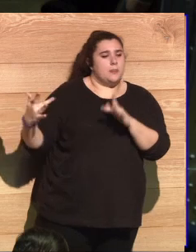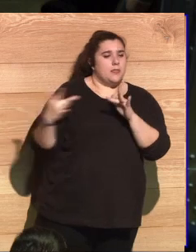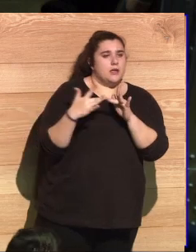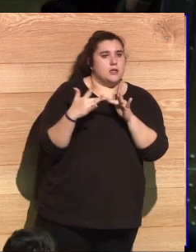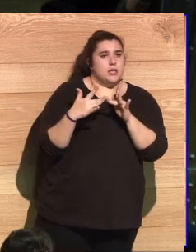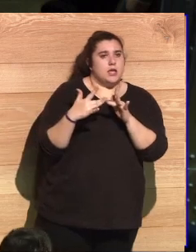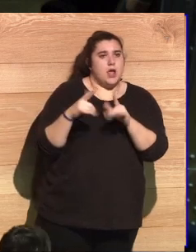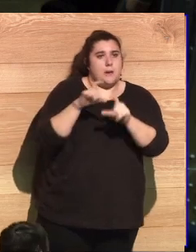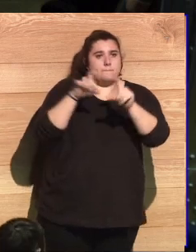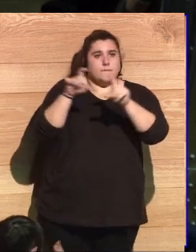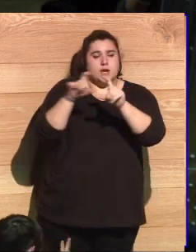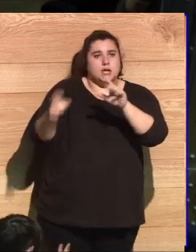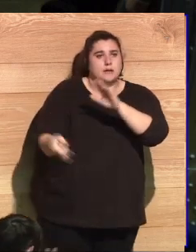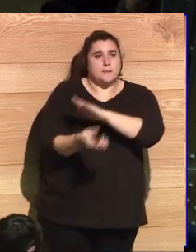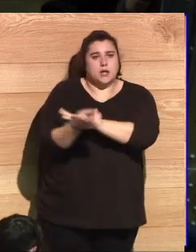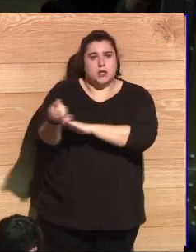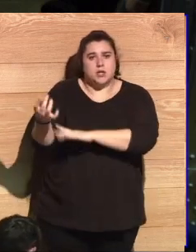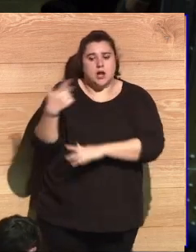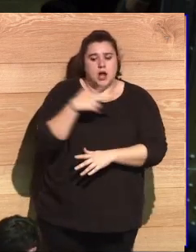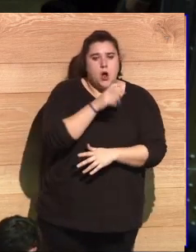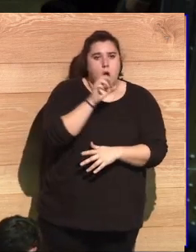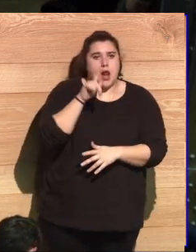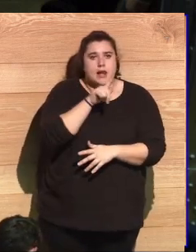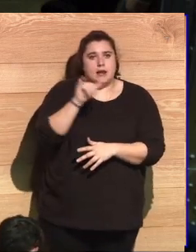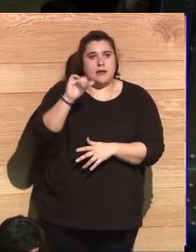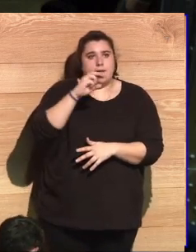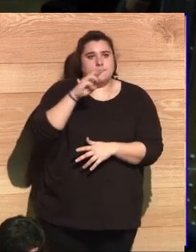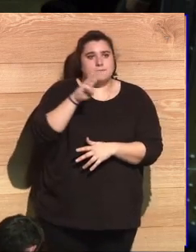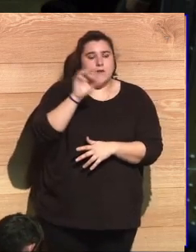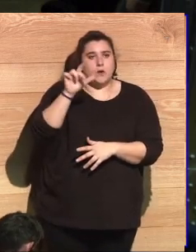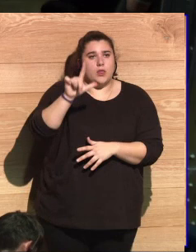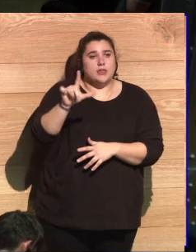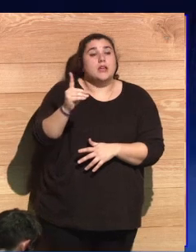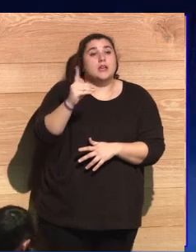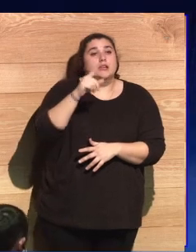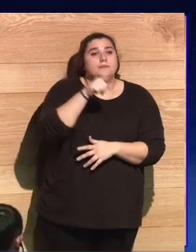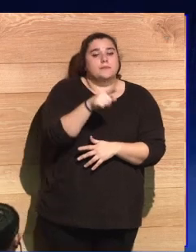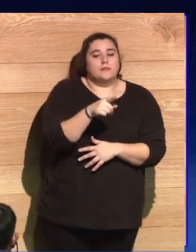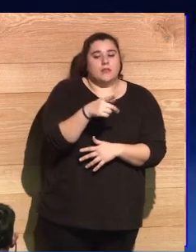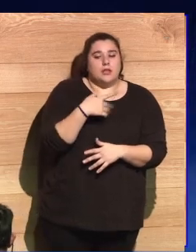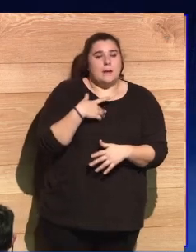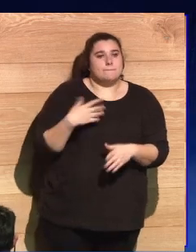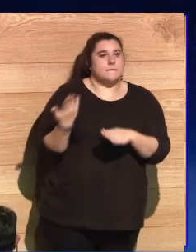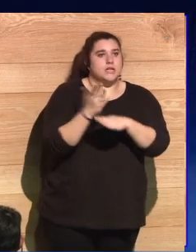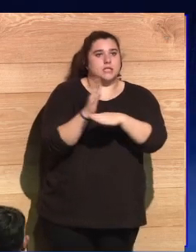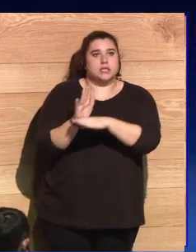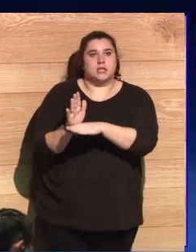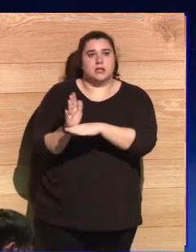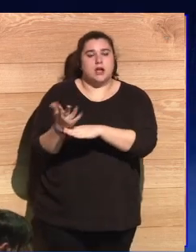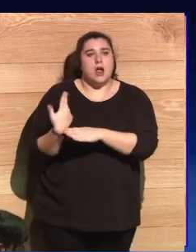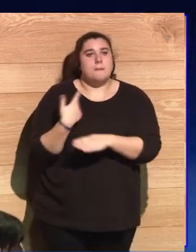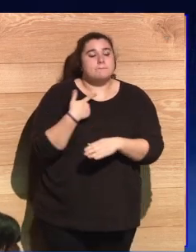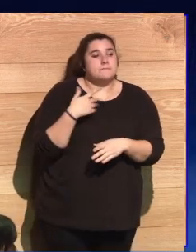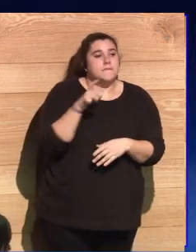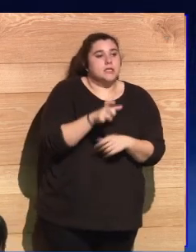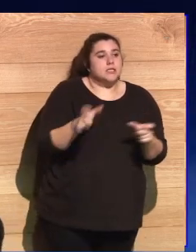that wanted to represent me to producers and directors, and they're a pretty big.